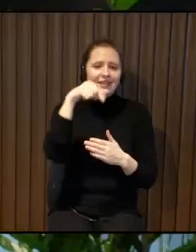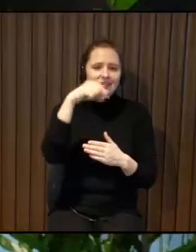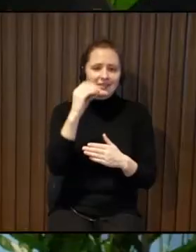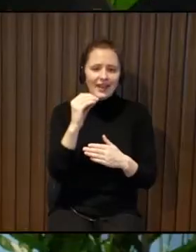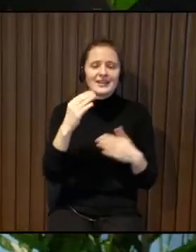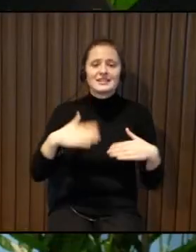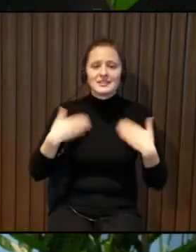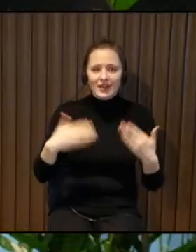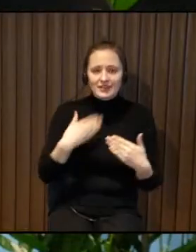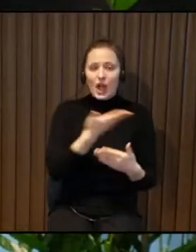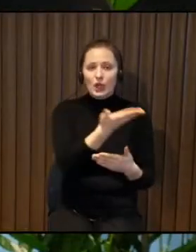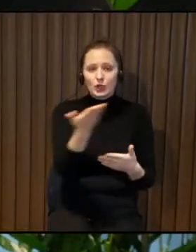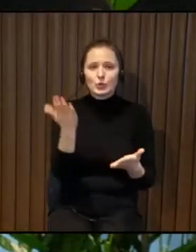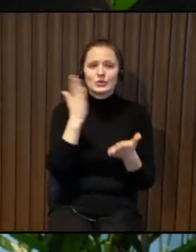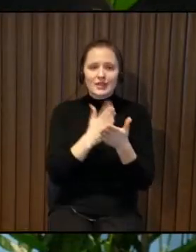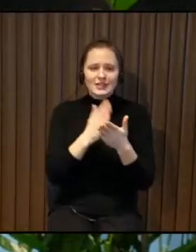So, Anette, hello.